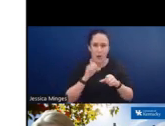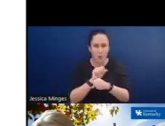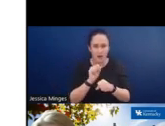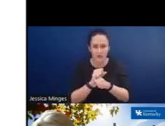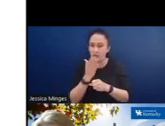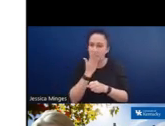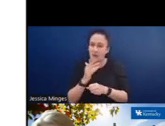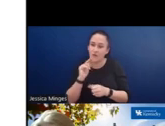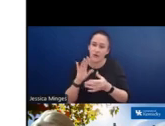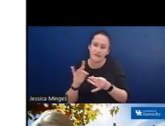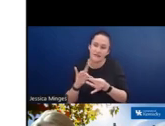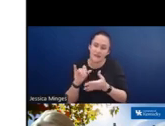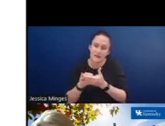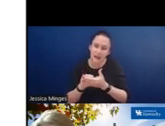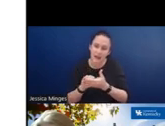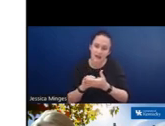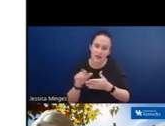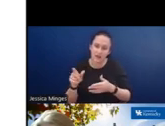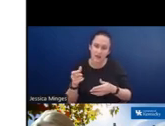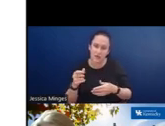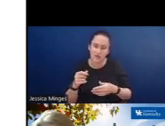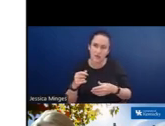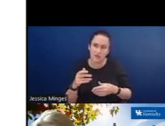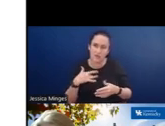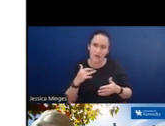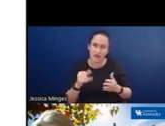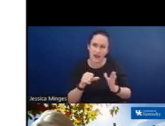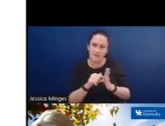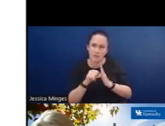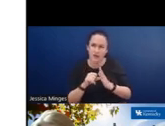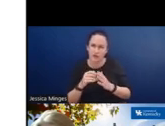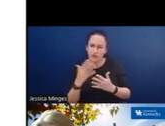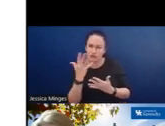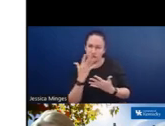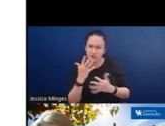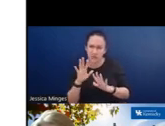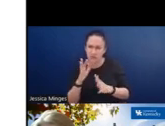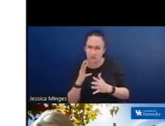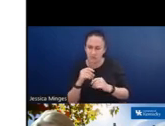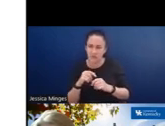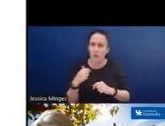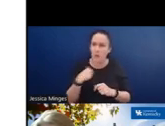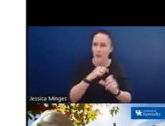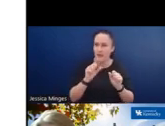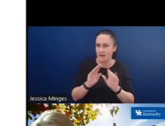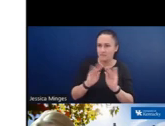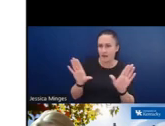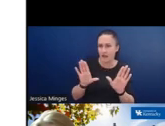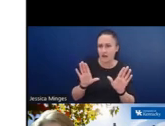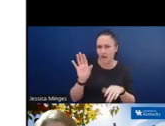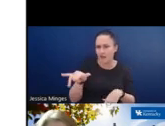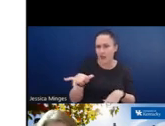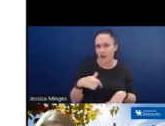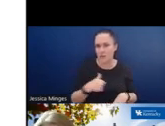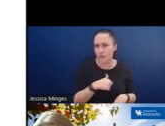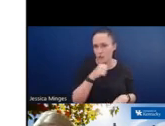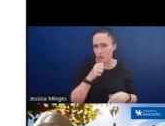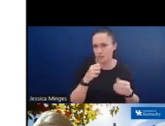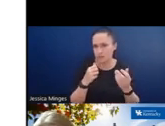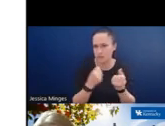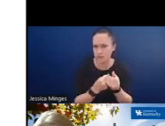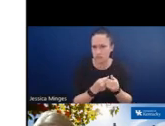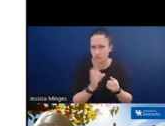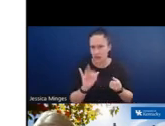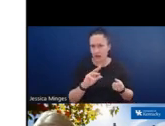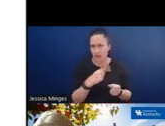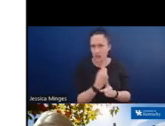for saying that you got that impression so that we could have the chance to really clarify that. Yeah, and thank